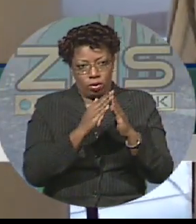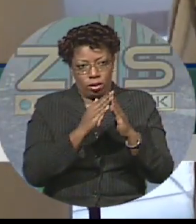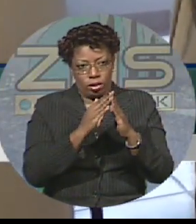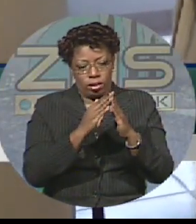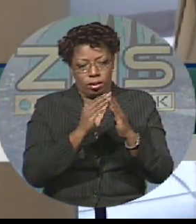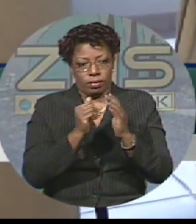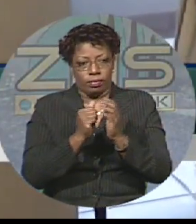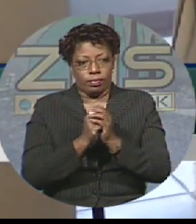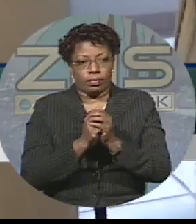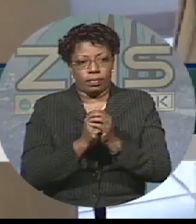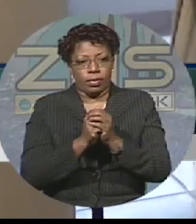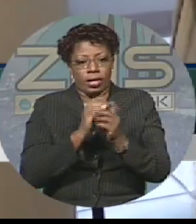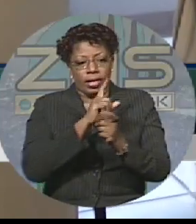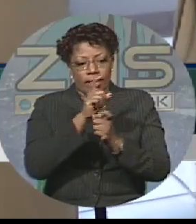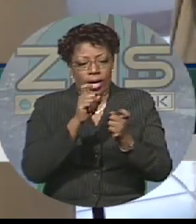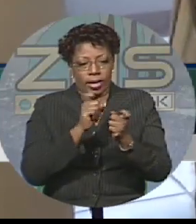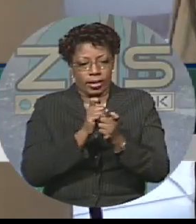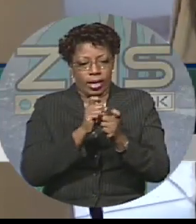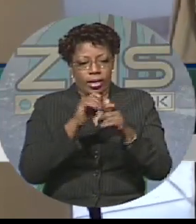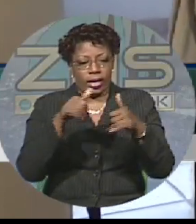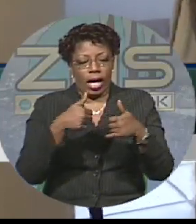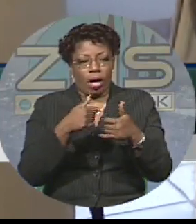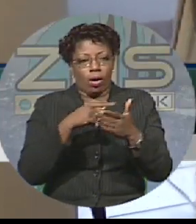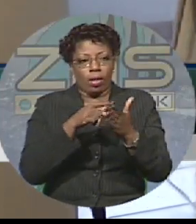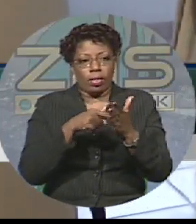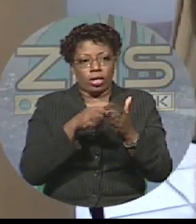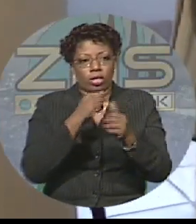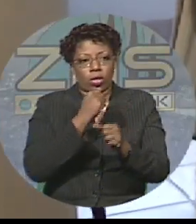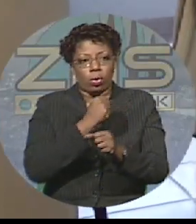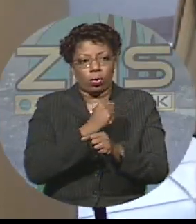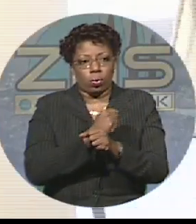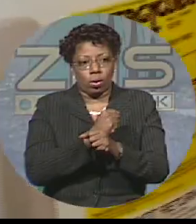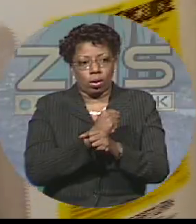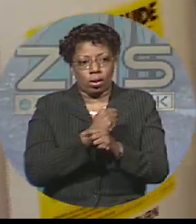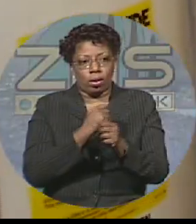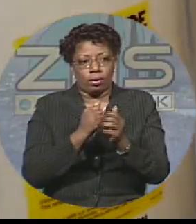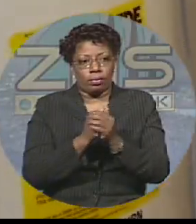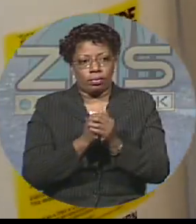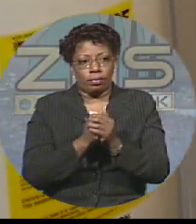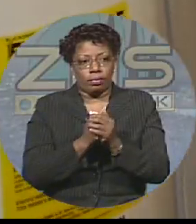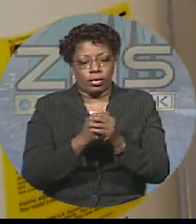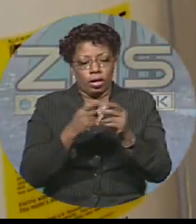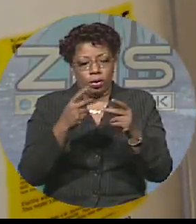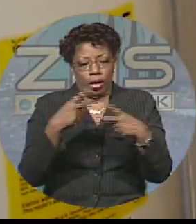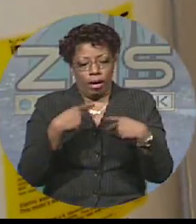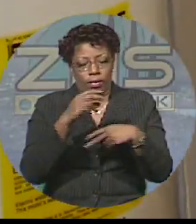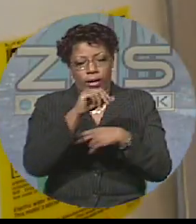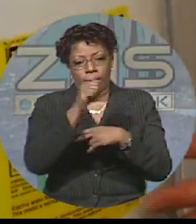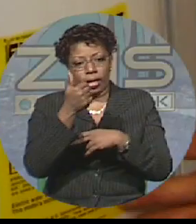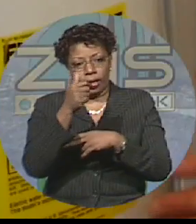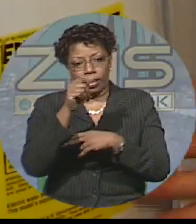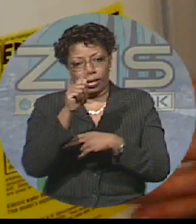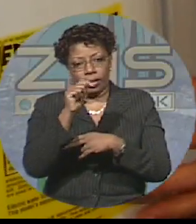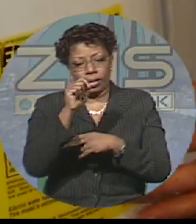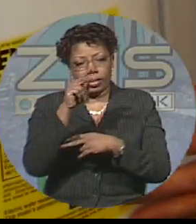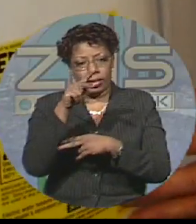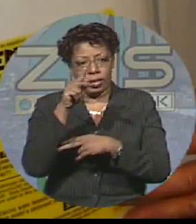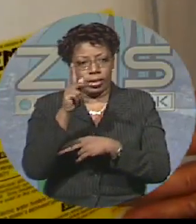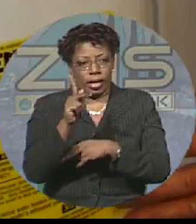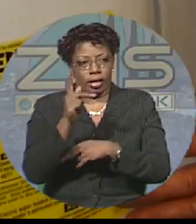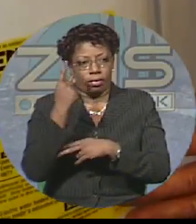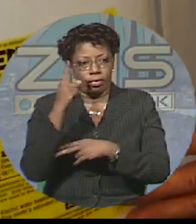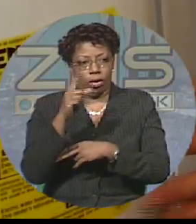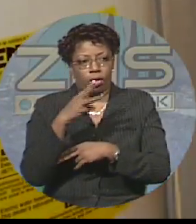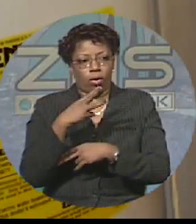Cripps explains exactly how this will work without the use of electricity. An extra tank for the